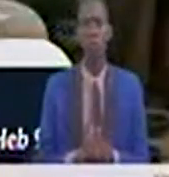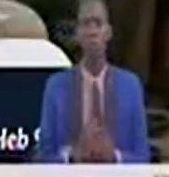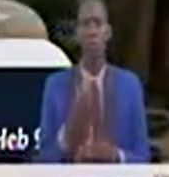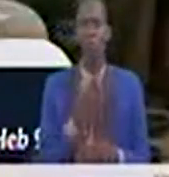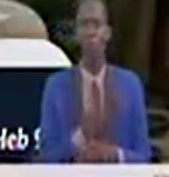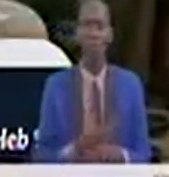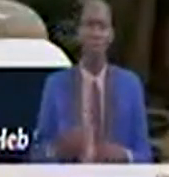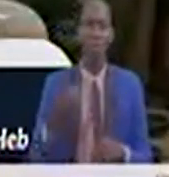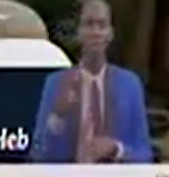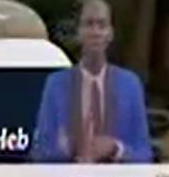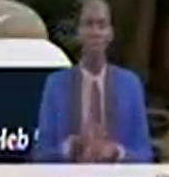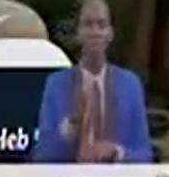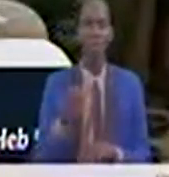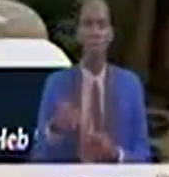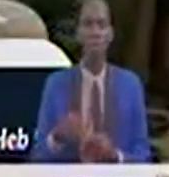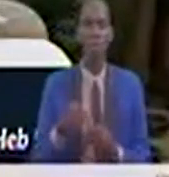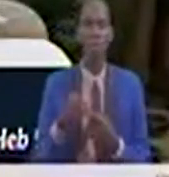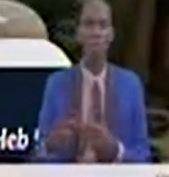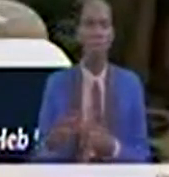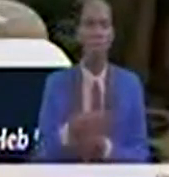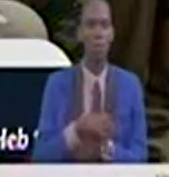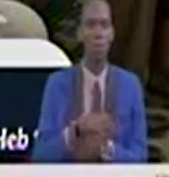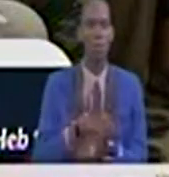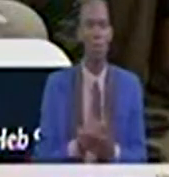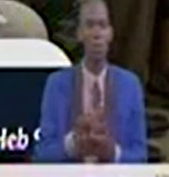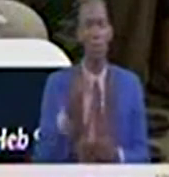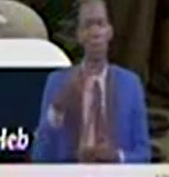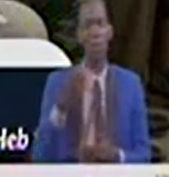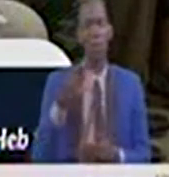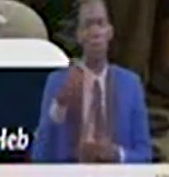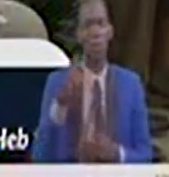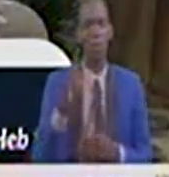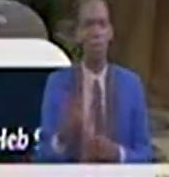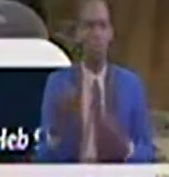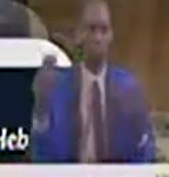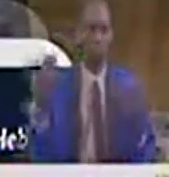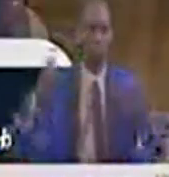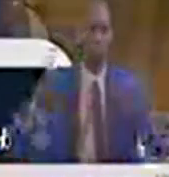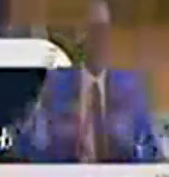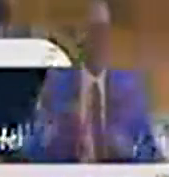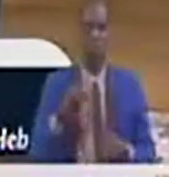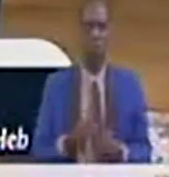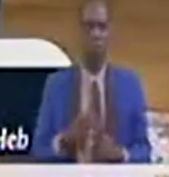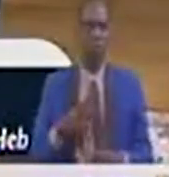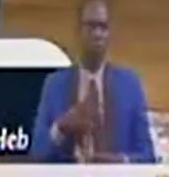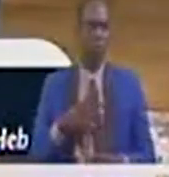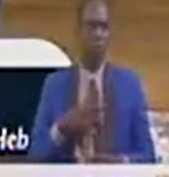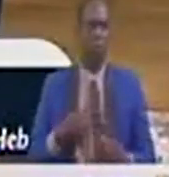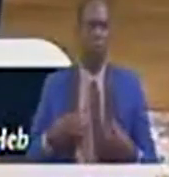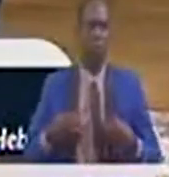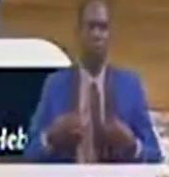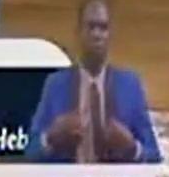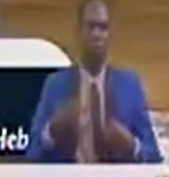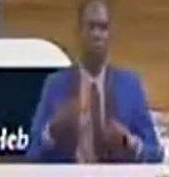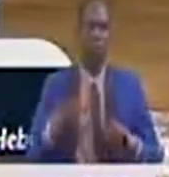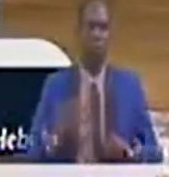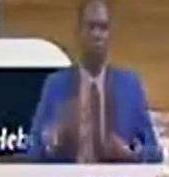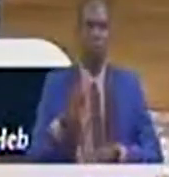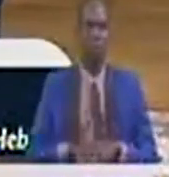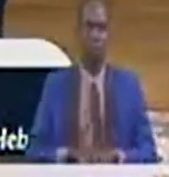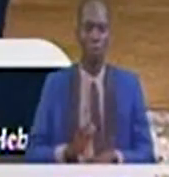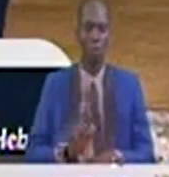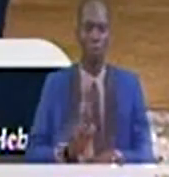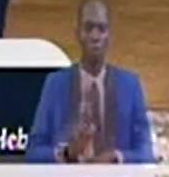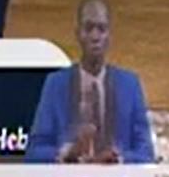his set day, Herod, arrayed in royal apparel, sat upon